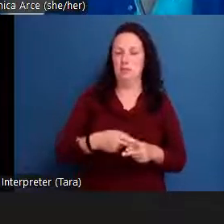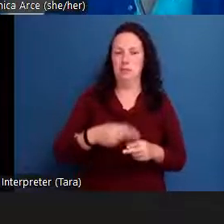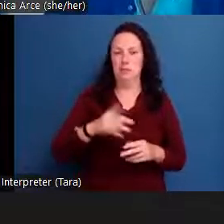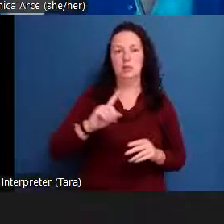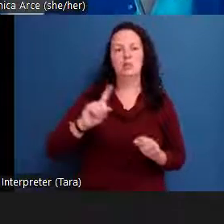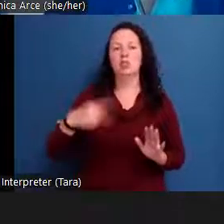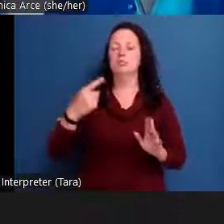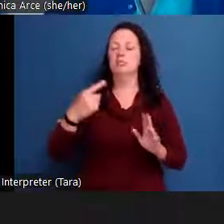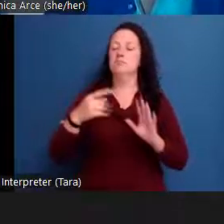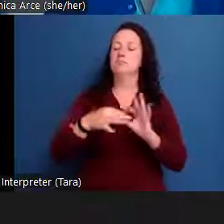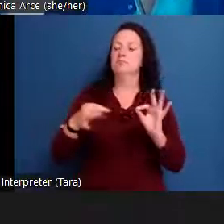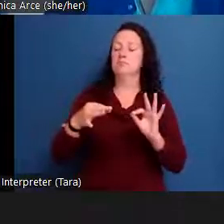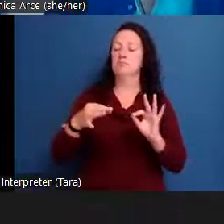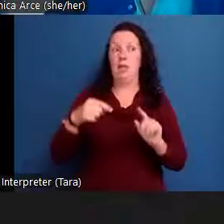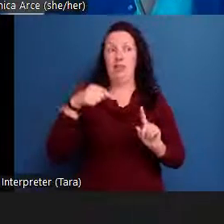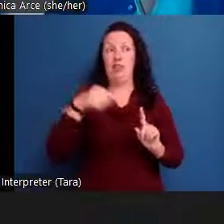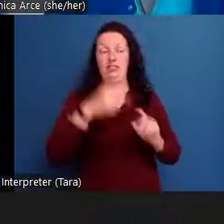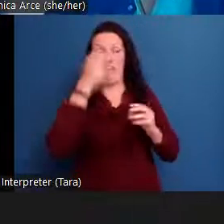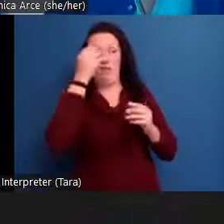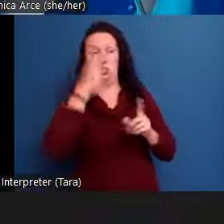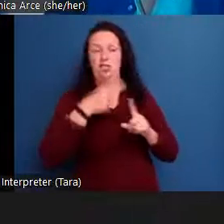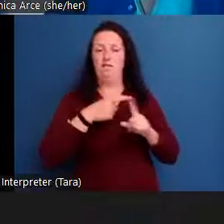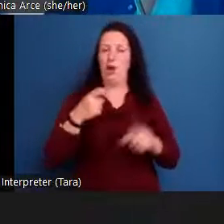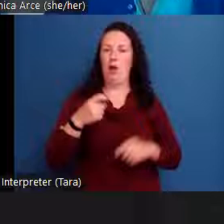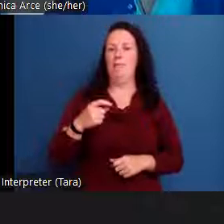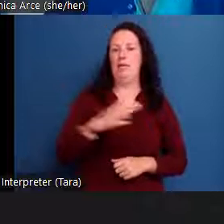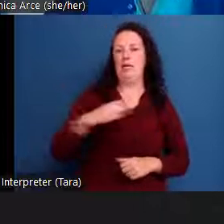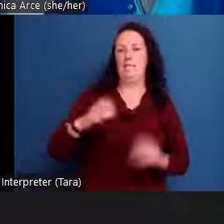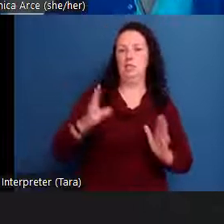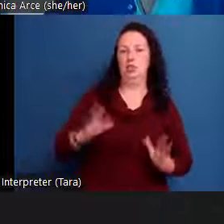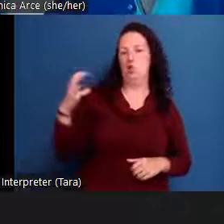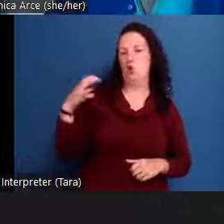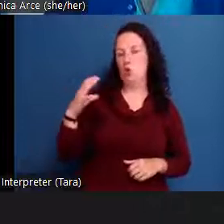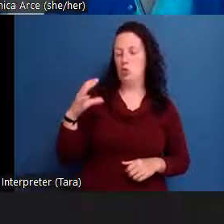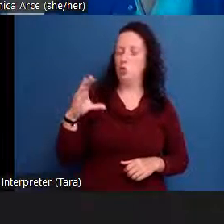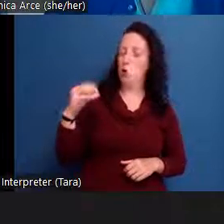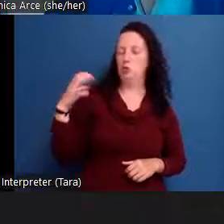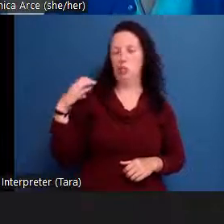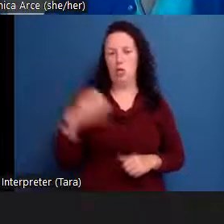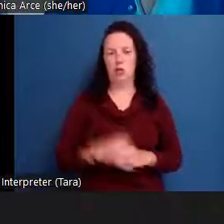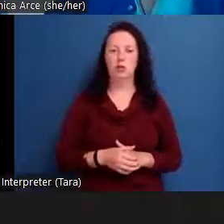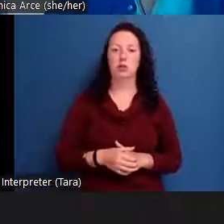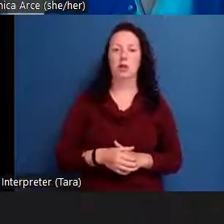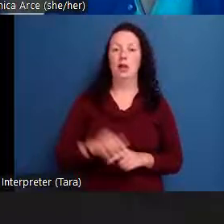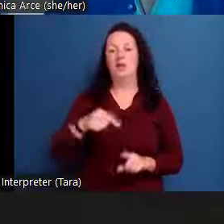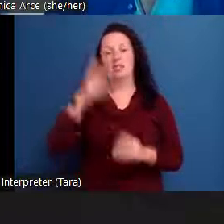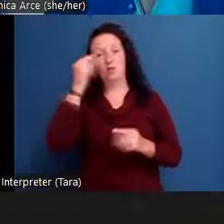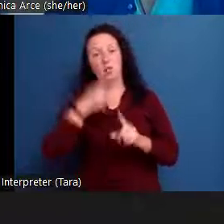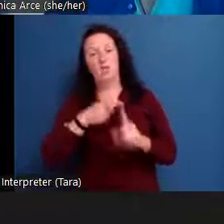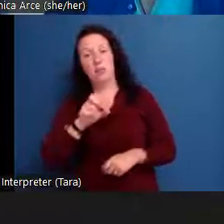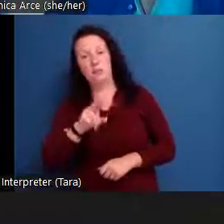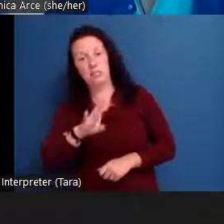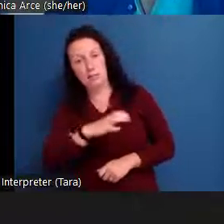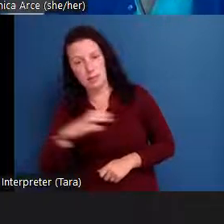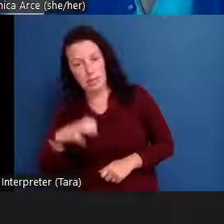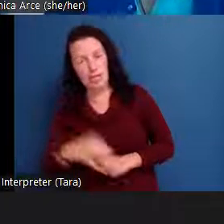of this is coming from commissioner co-chairs, this is coming from a subcommittee, this is coming from the full commission, et cetera, but would not list this